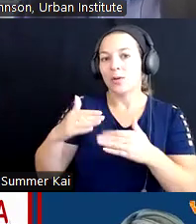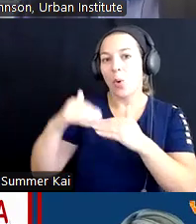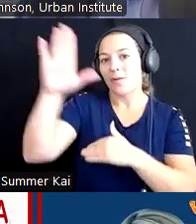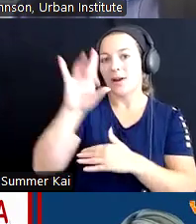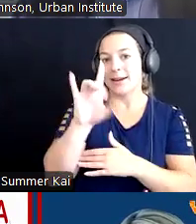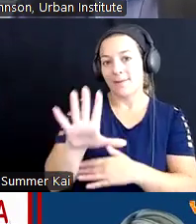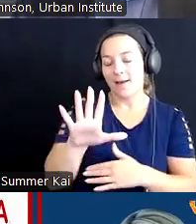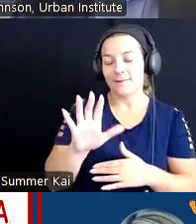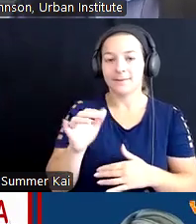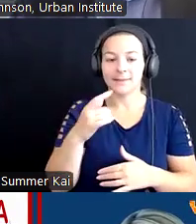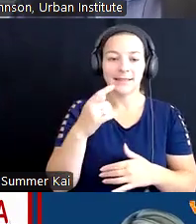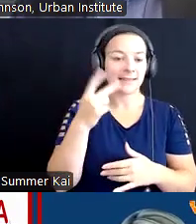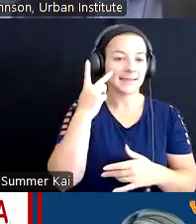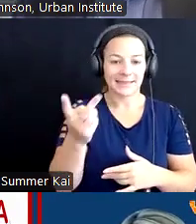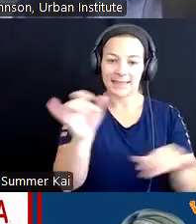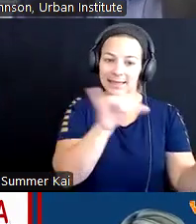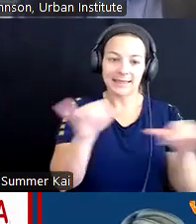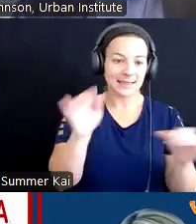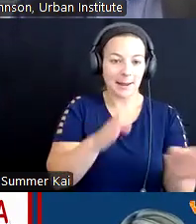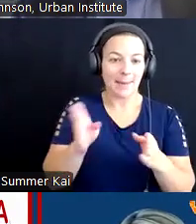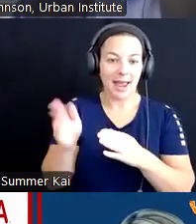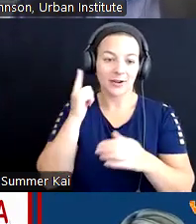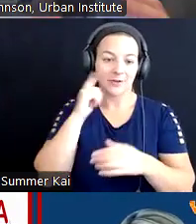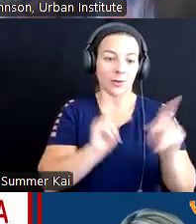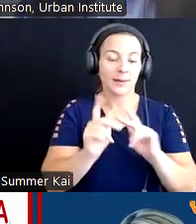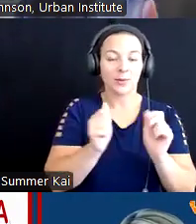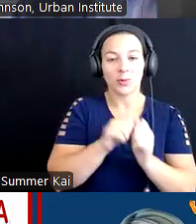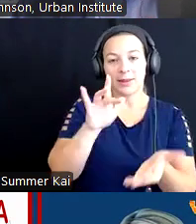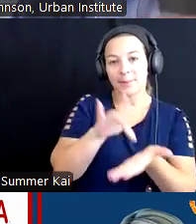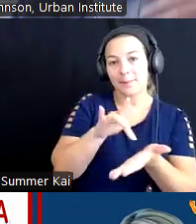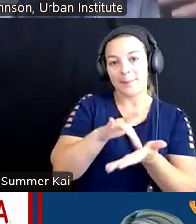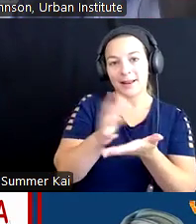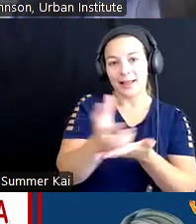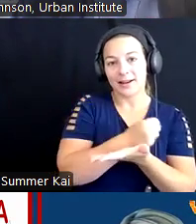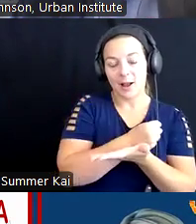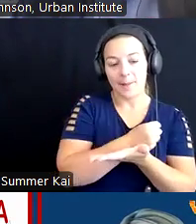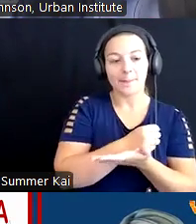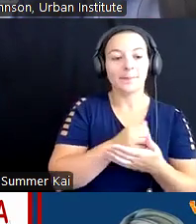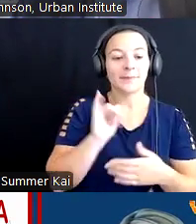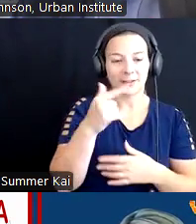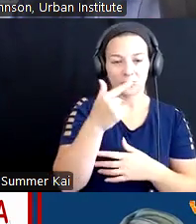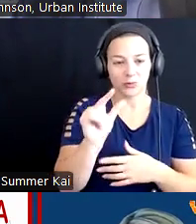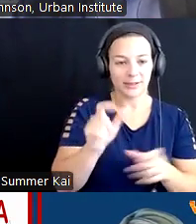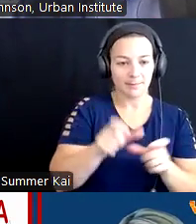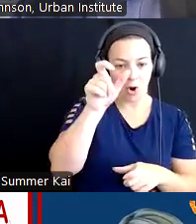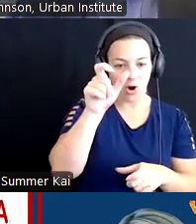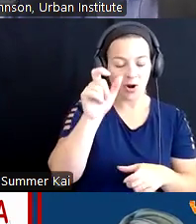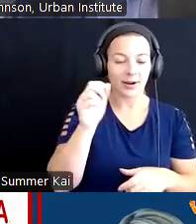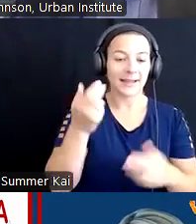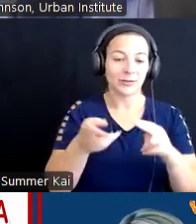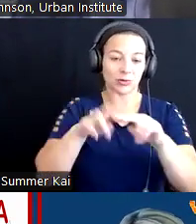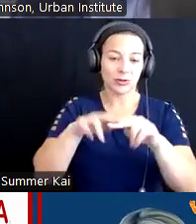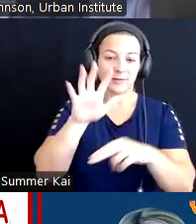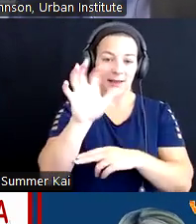pattern for people with in middle income people, that's the gray bar, increasing from about 500,000 today